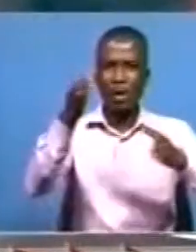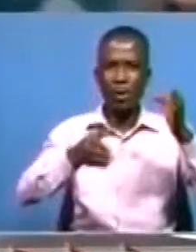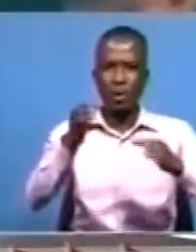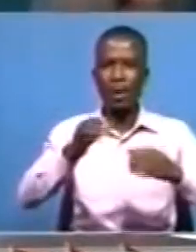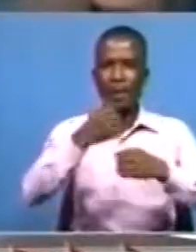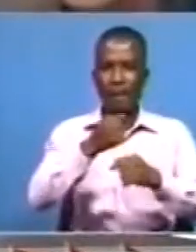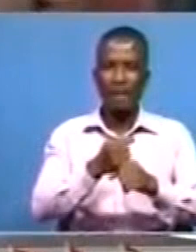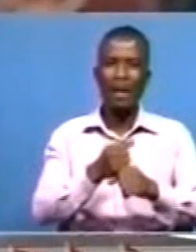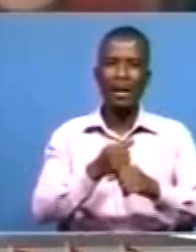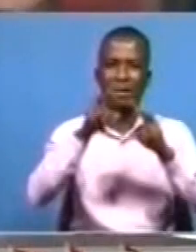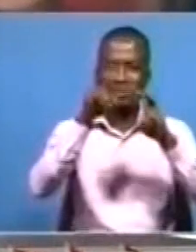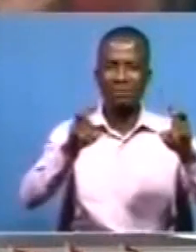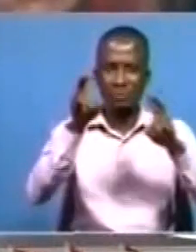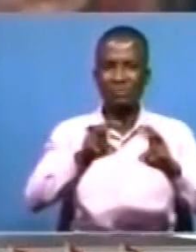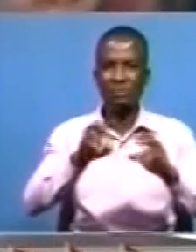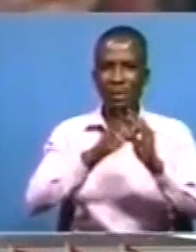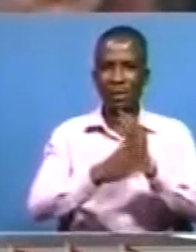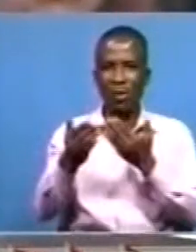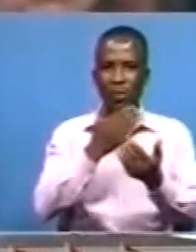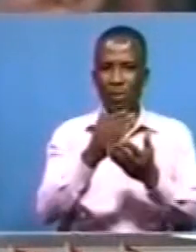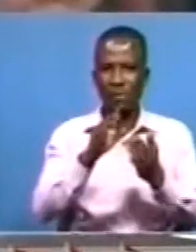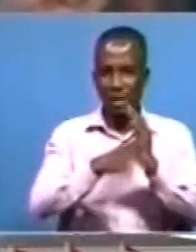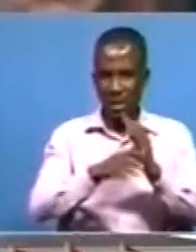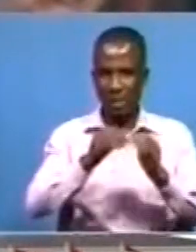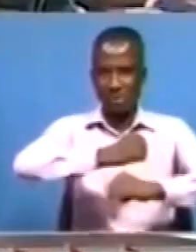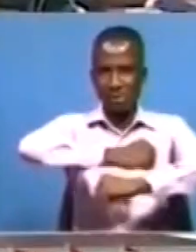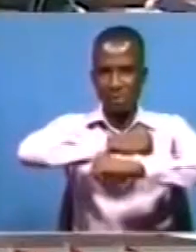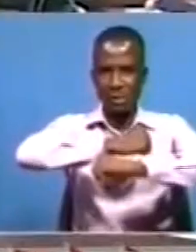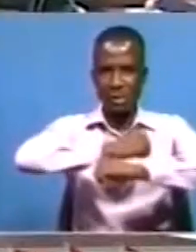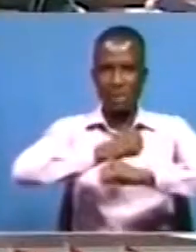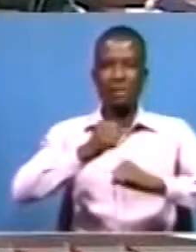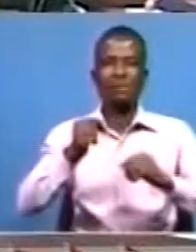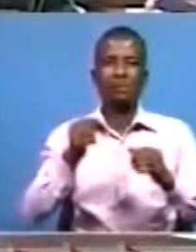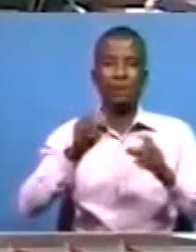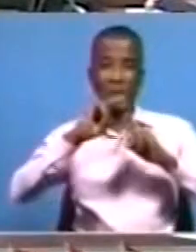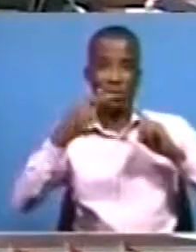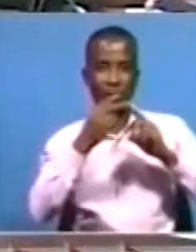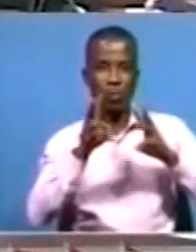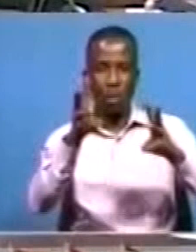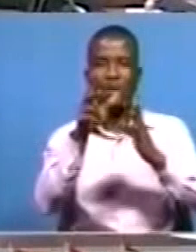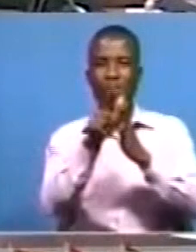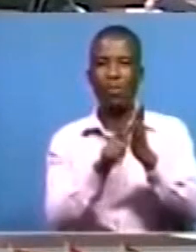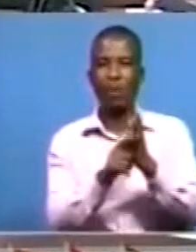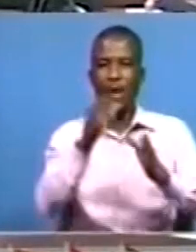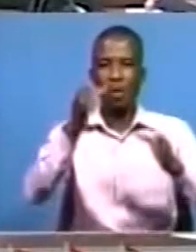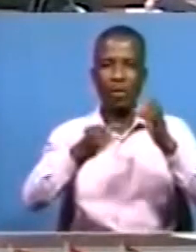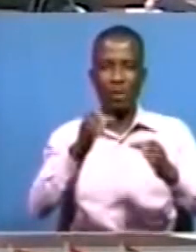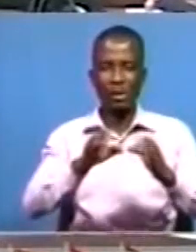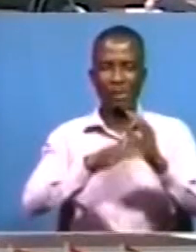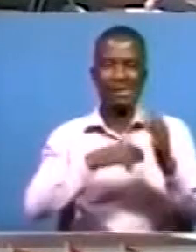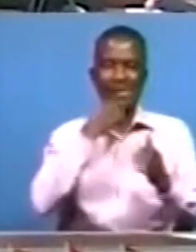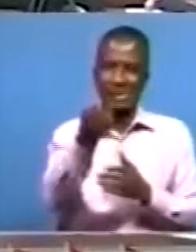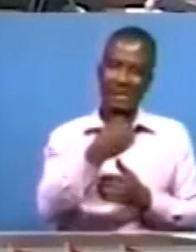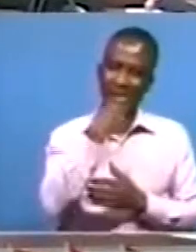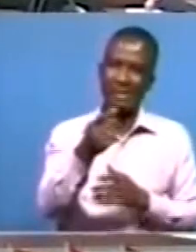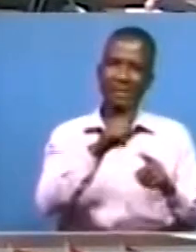that this court should set its face against such endeavor in order to protect the integrity of the review process. This court